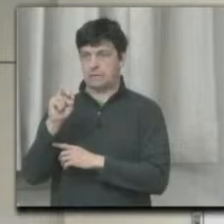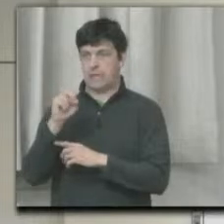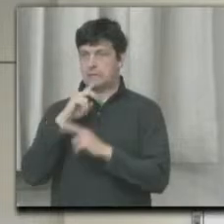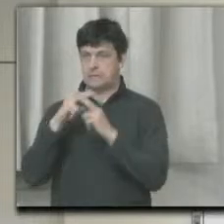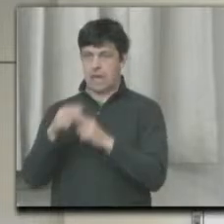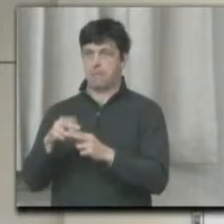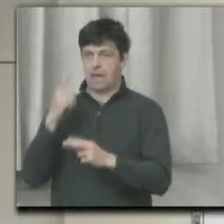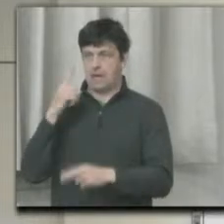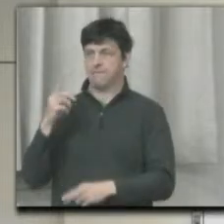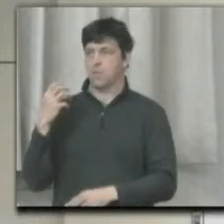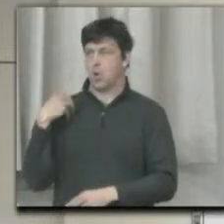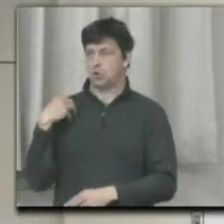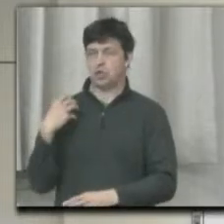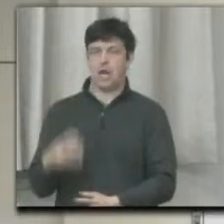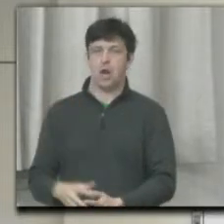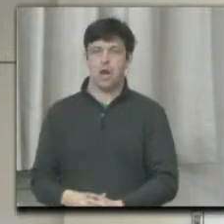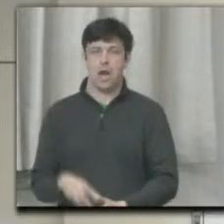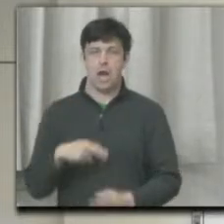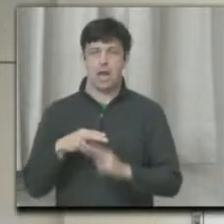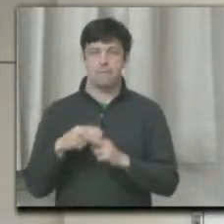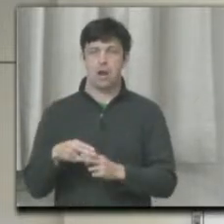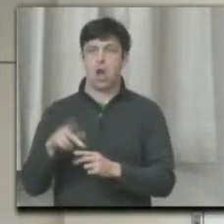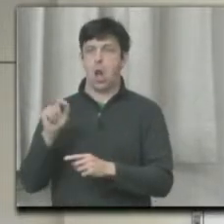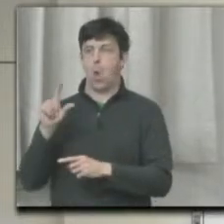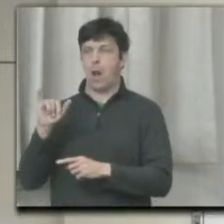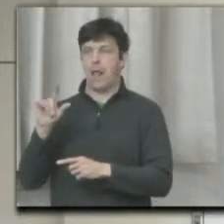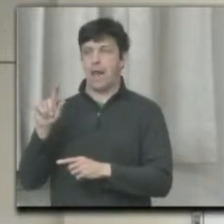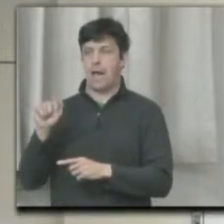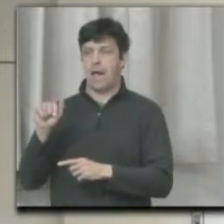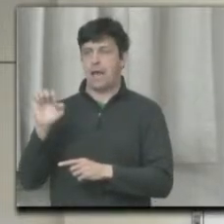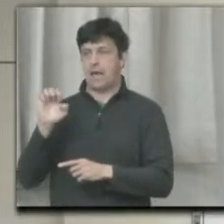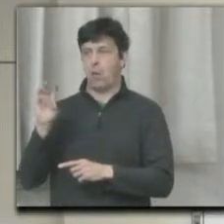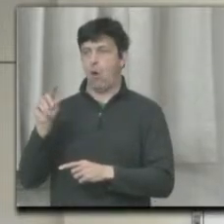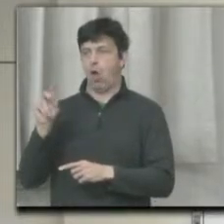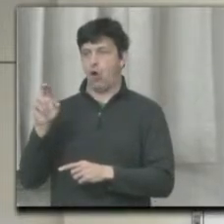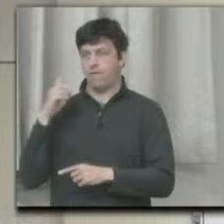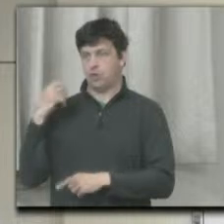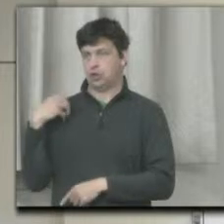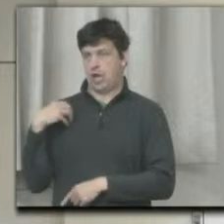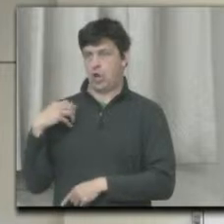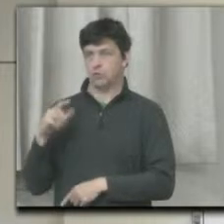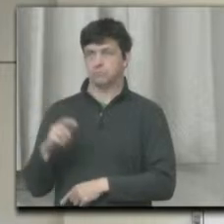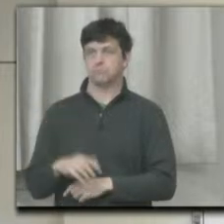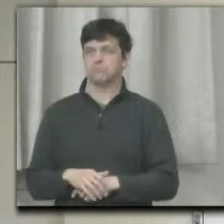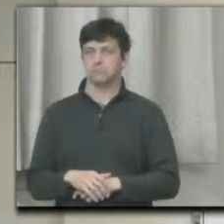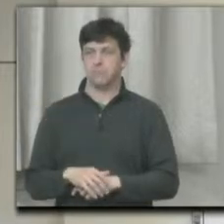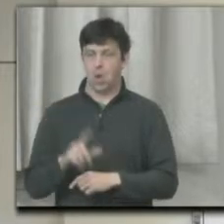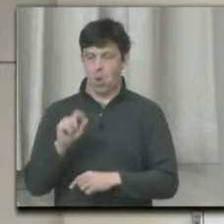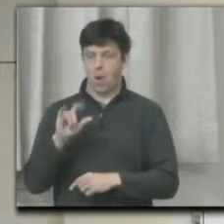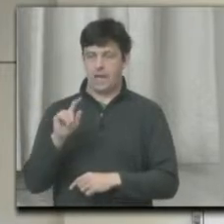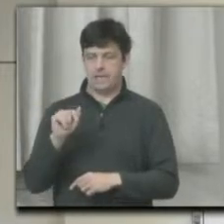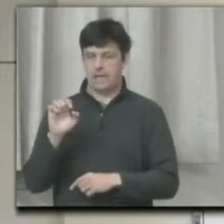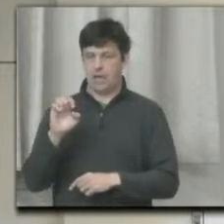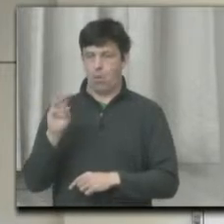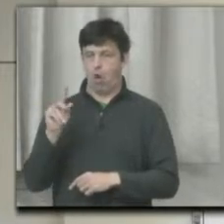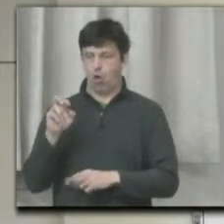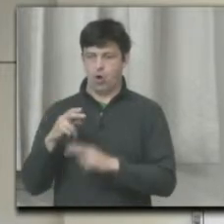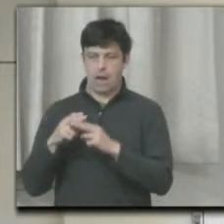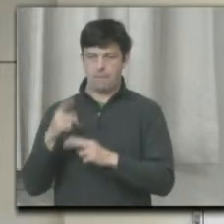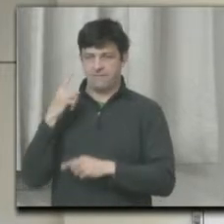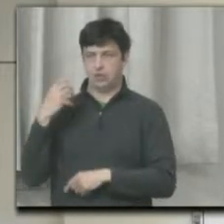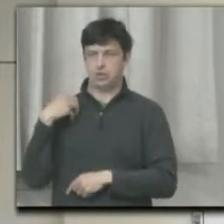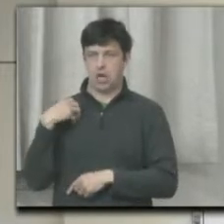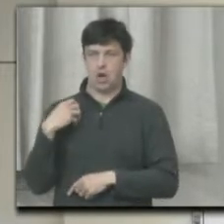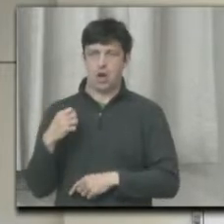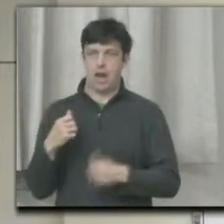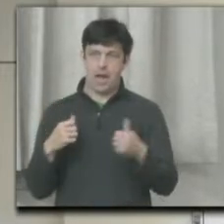chair. I nominate Lolita E. Walker for chair. Board Member Lolita E. Walker is nominated for chair. Are